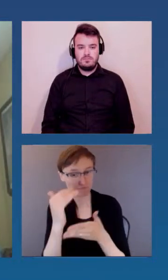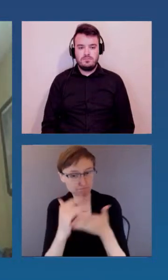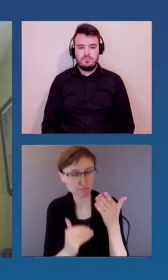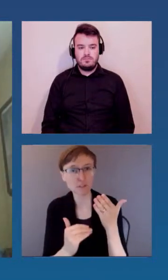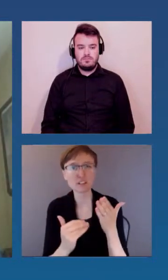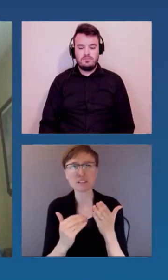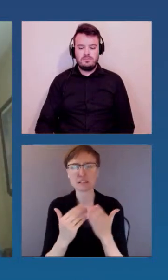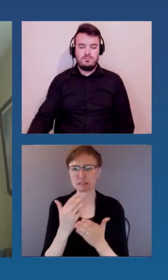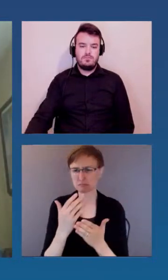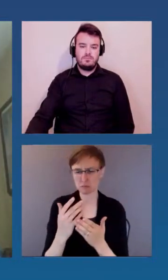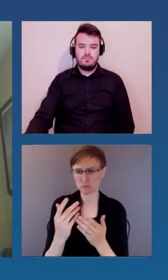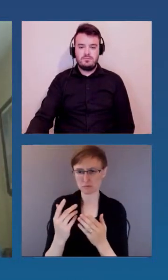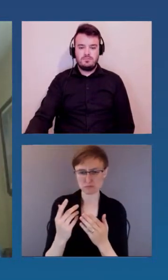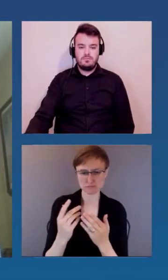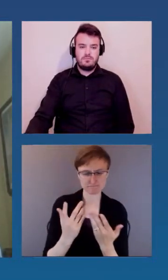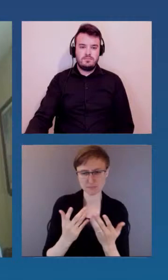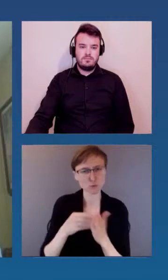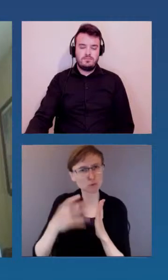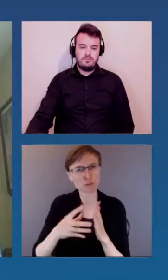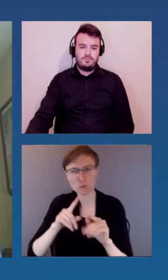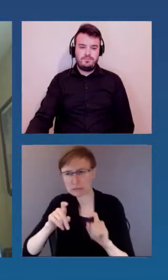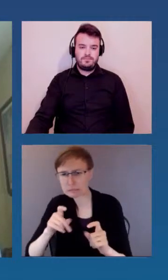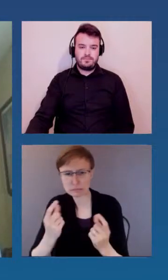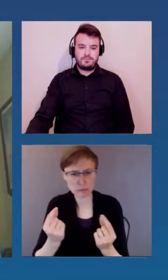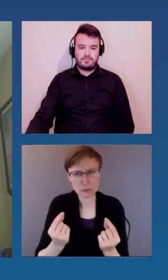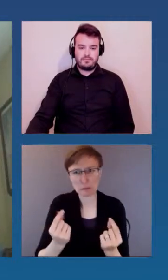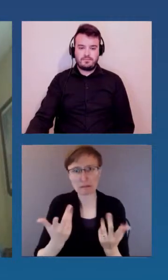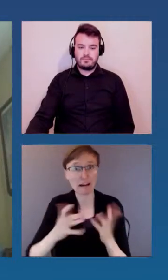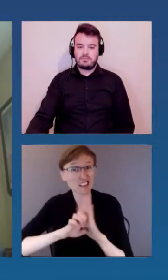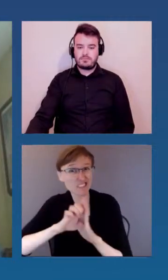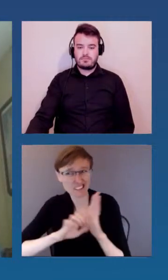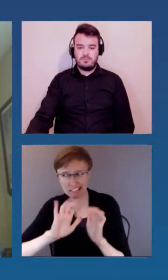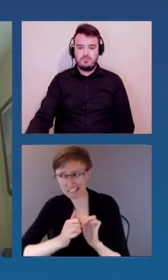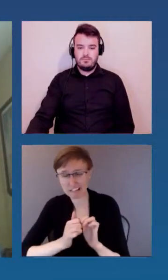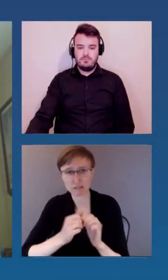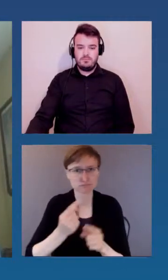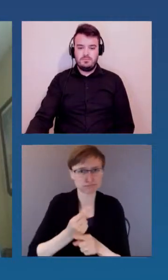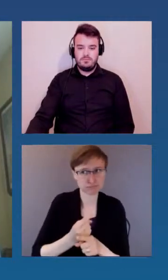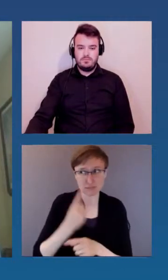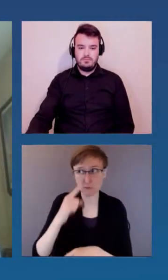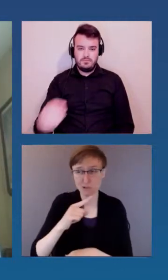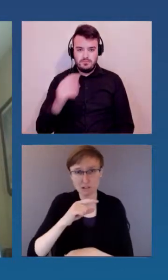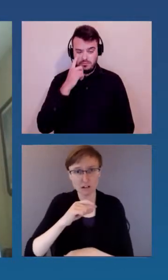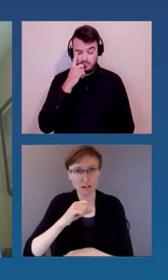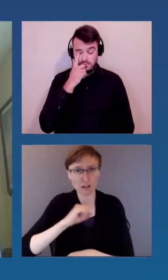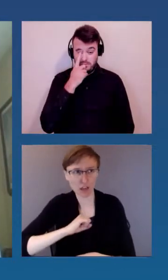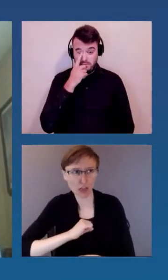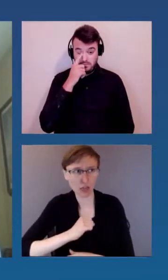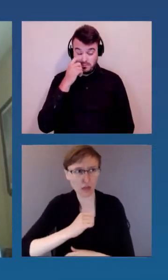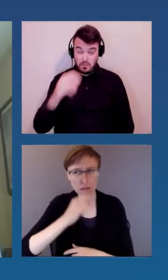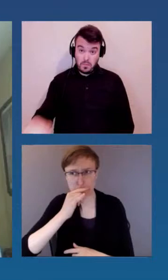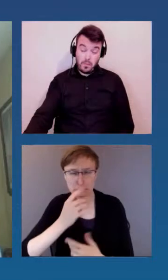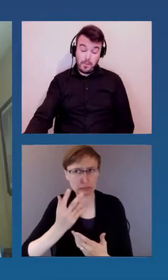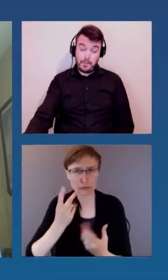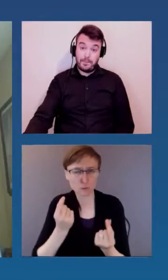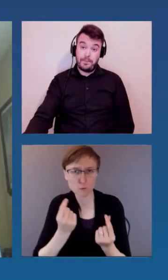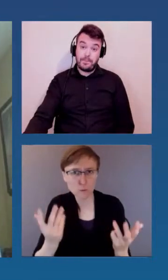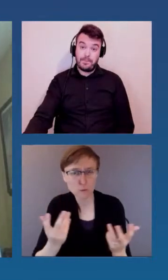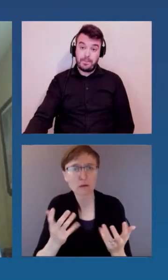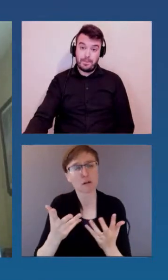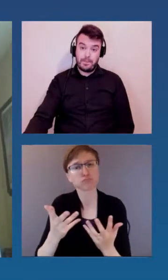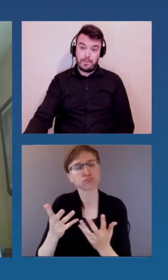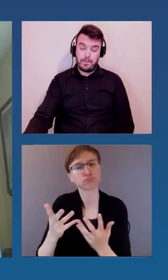pilot program, which saw over 600 students return to campus for learning activities during July and August. That experience